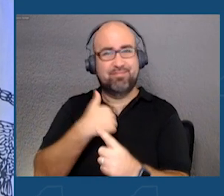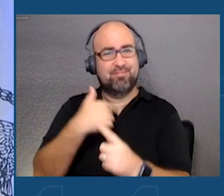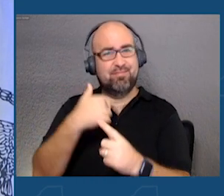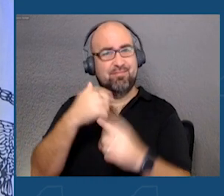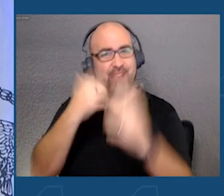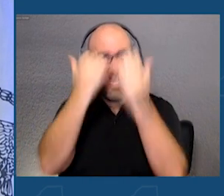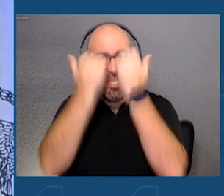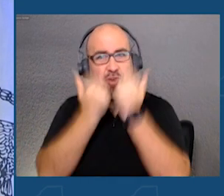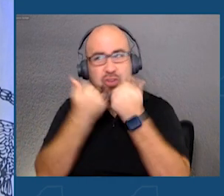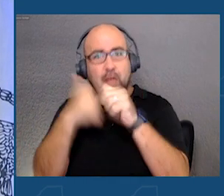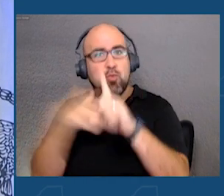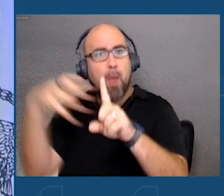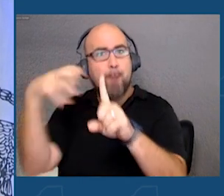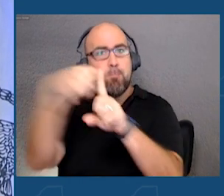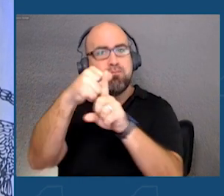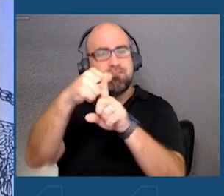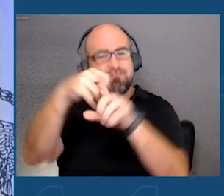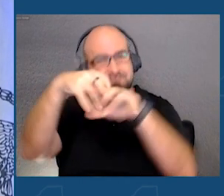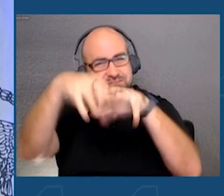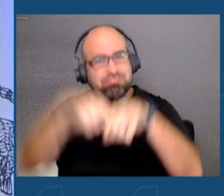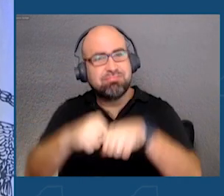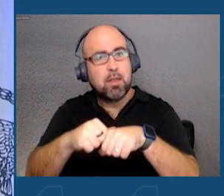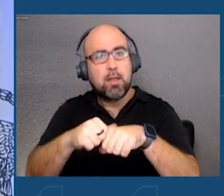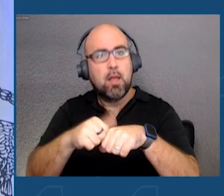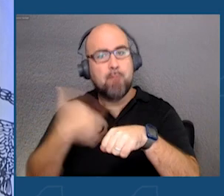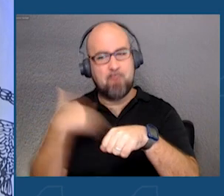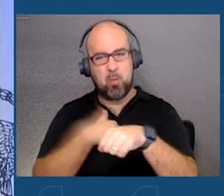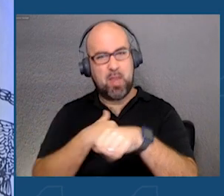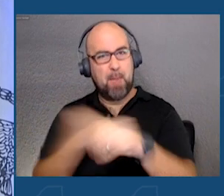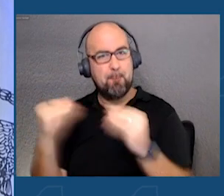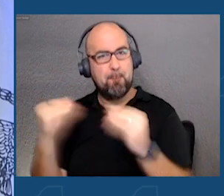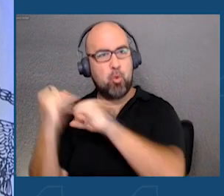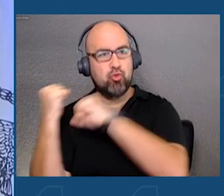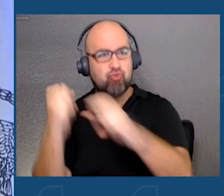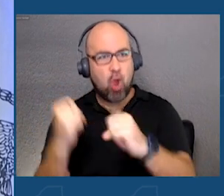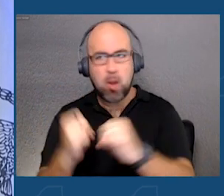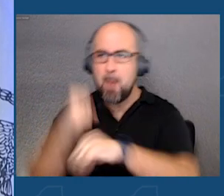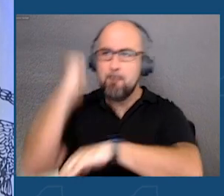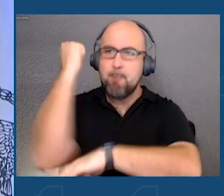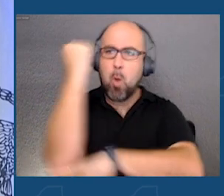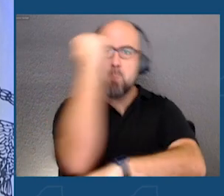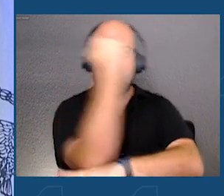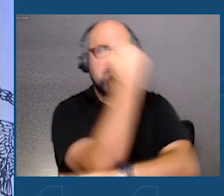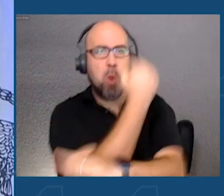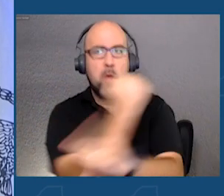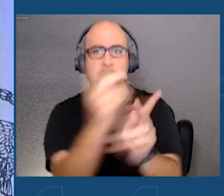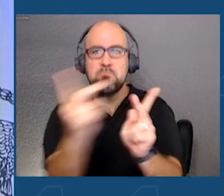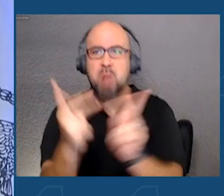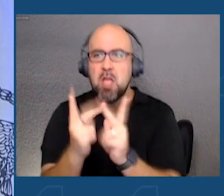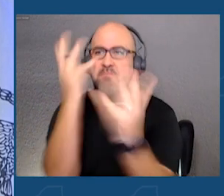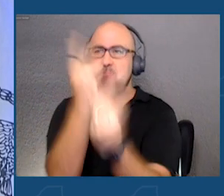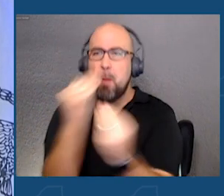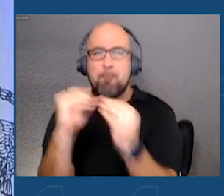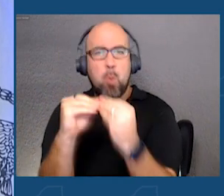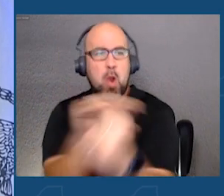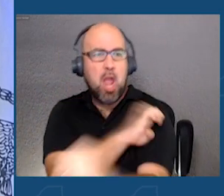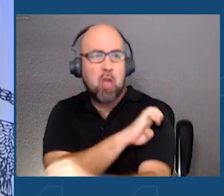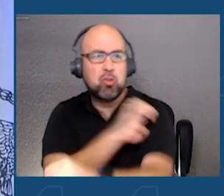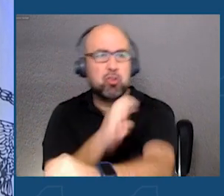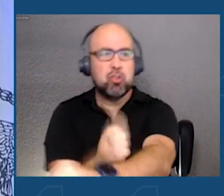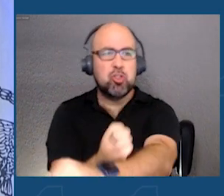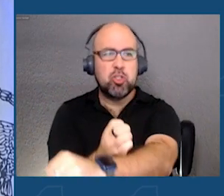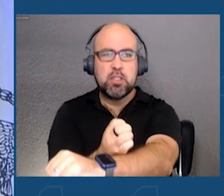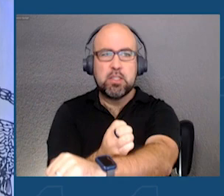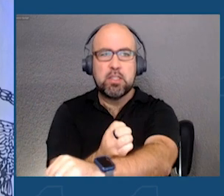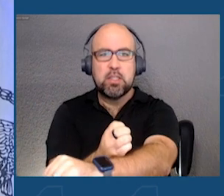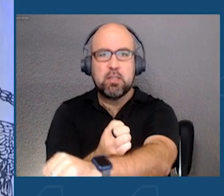back stronger, built back extraordinary buildings, places that are so energetic. People want to be there.